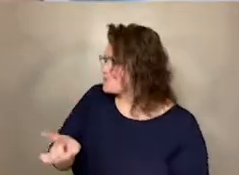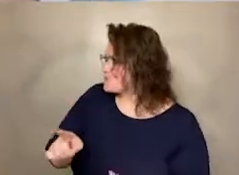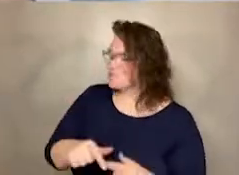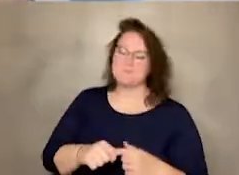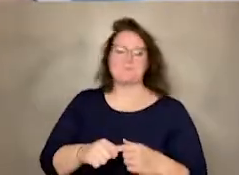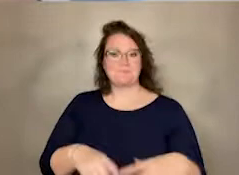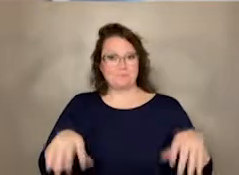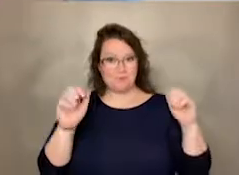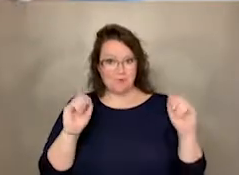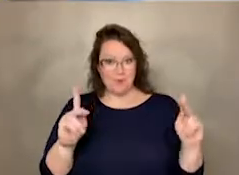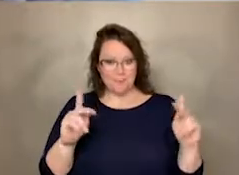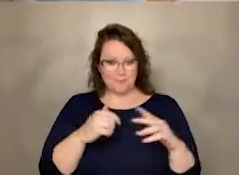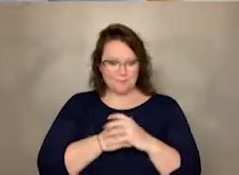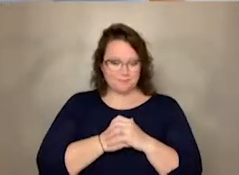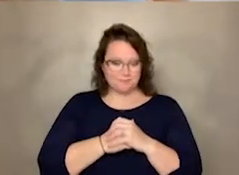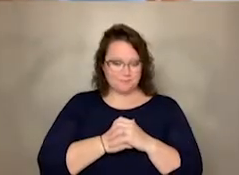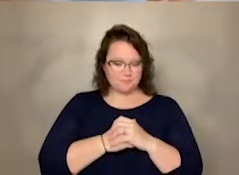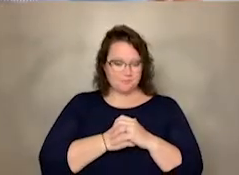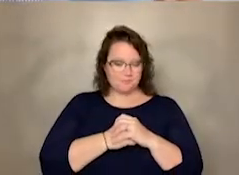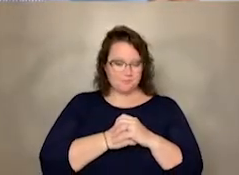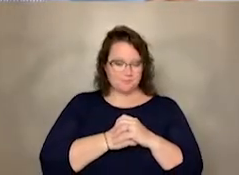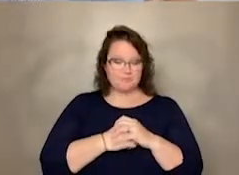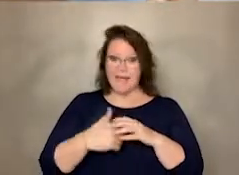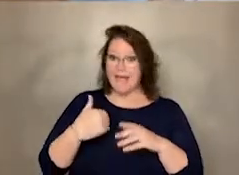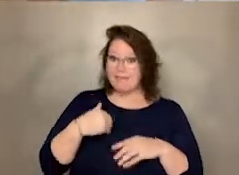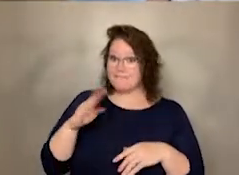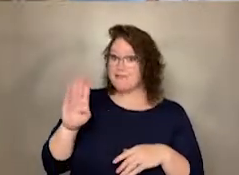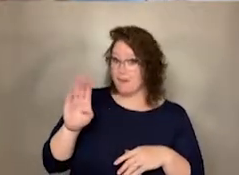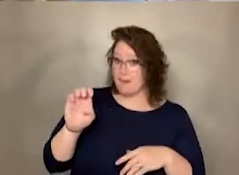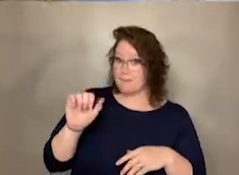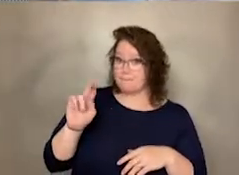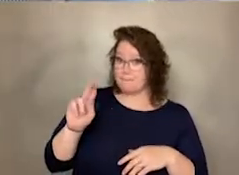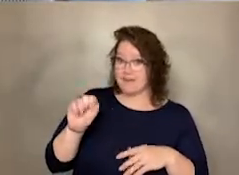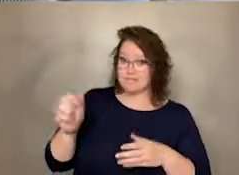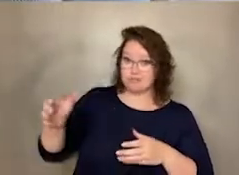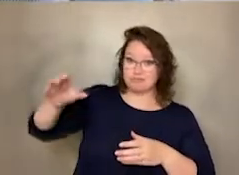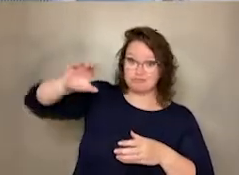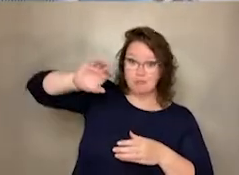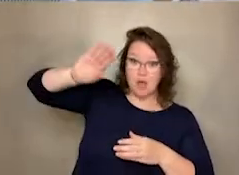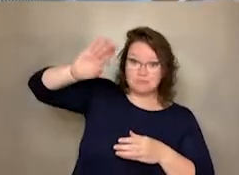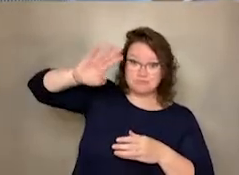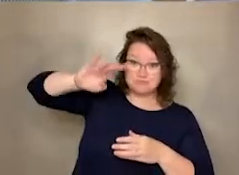So you put some beans in there.